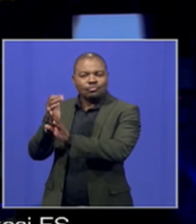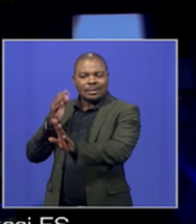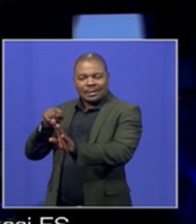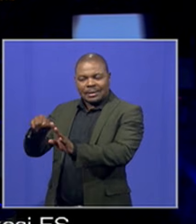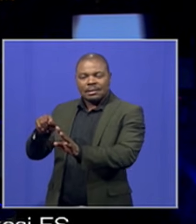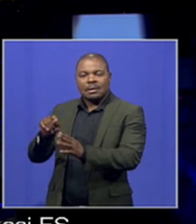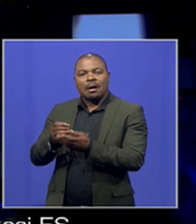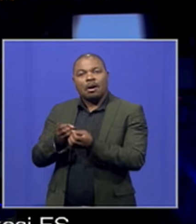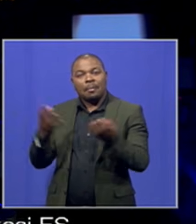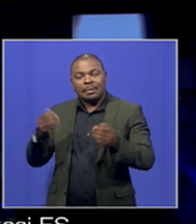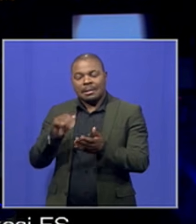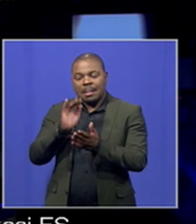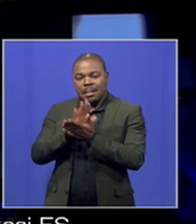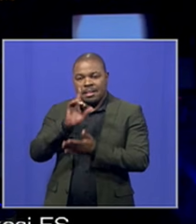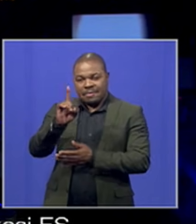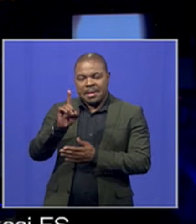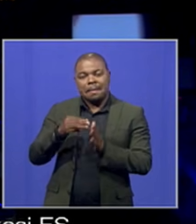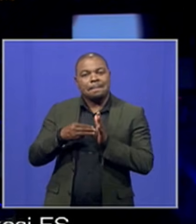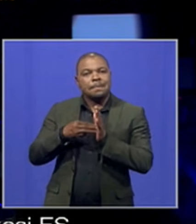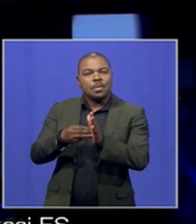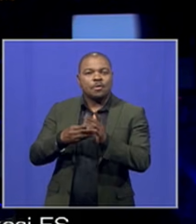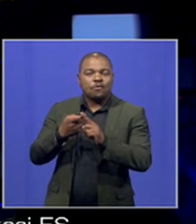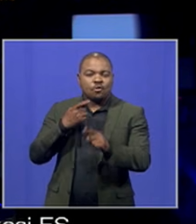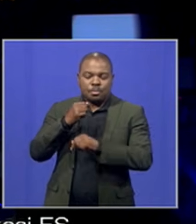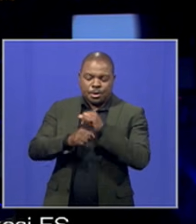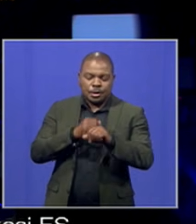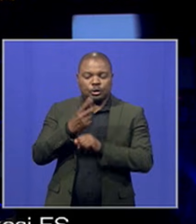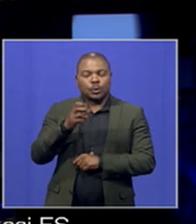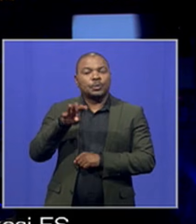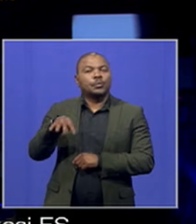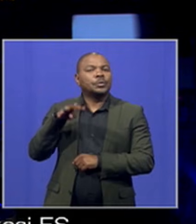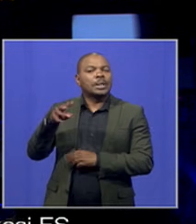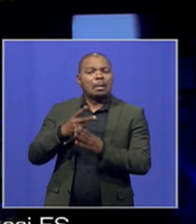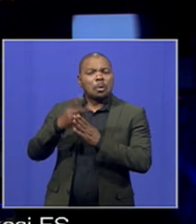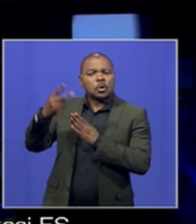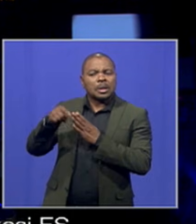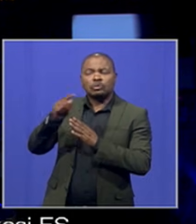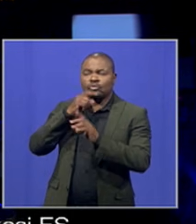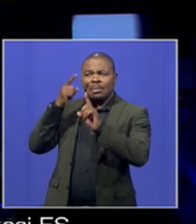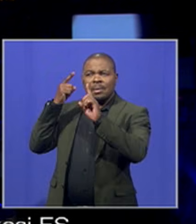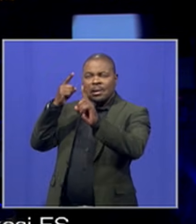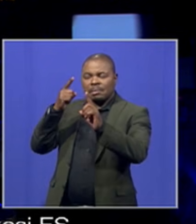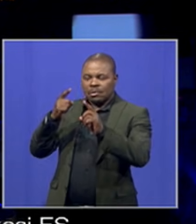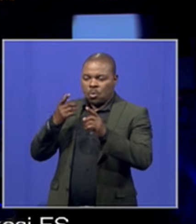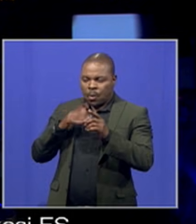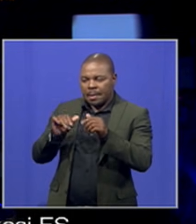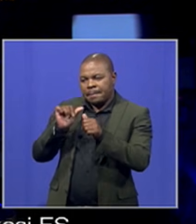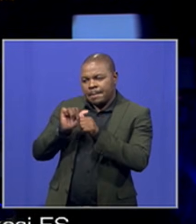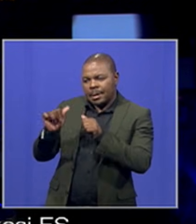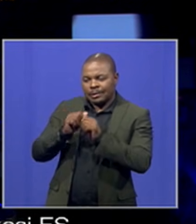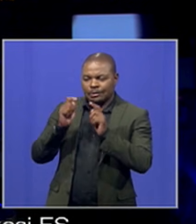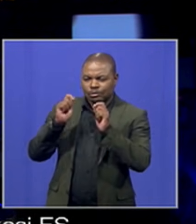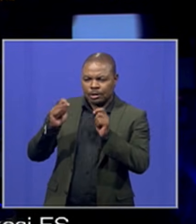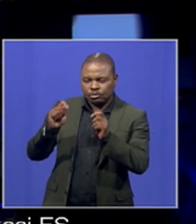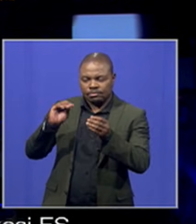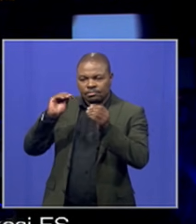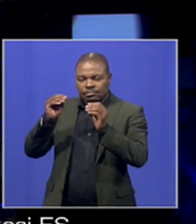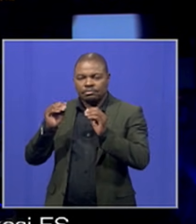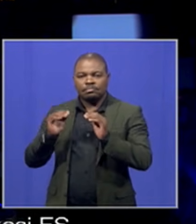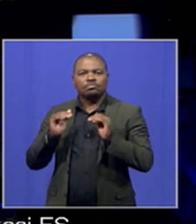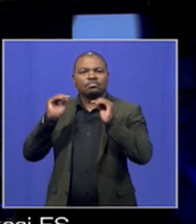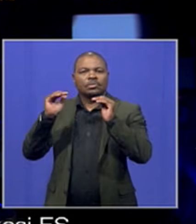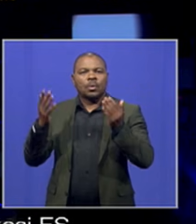tsa 11 e sale ka selemo sa 2014 mme morero wa projeke ena e ne le ka ntlafatsa tsamaiso ya dipalangwang le dibohong la maseru